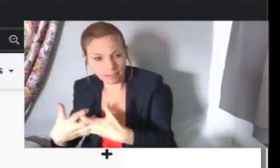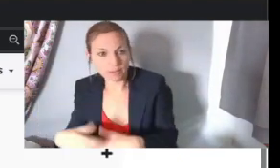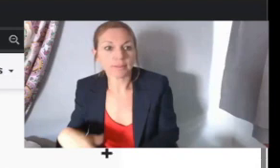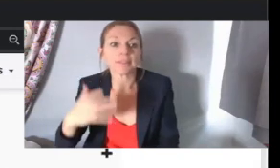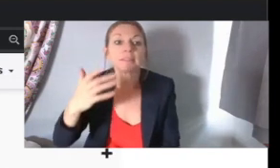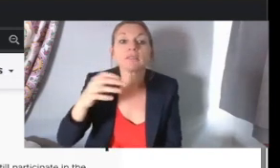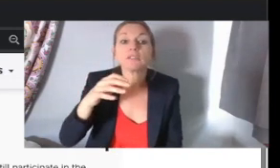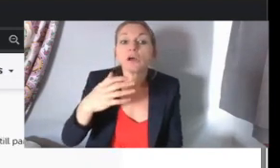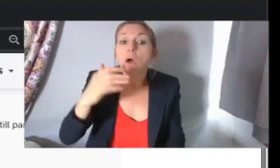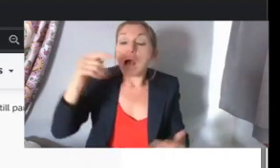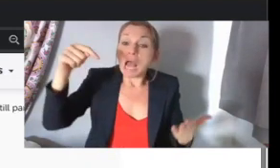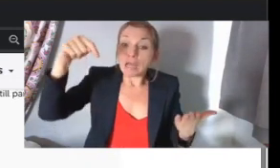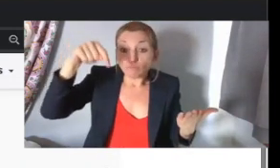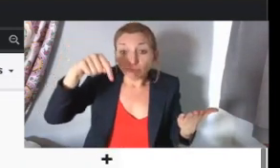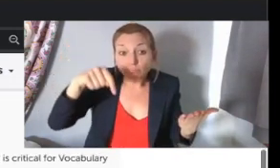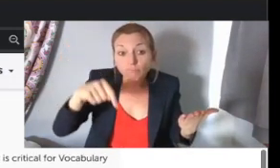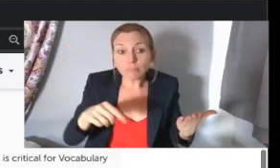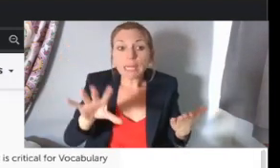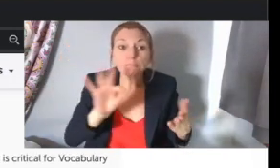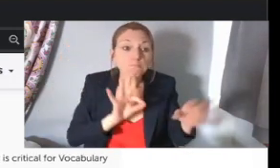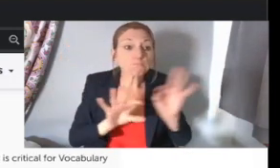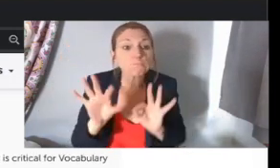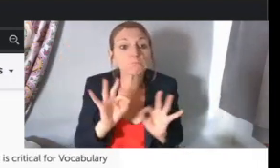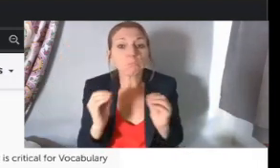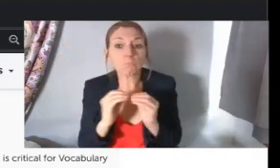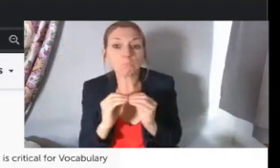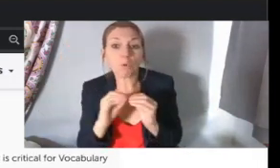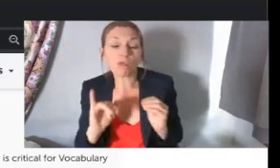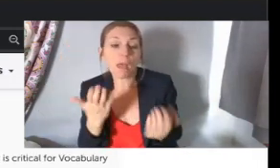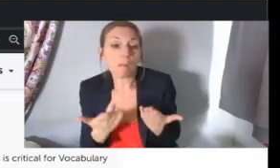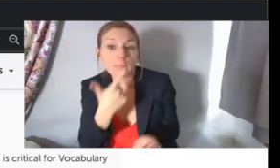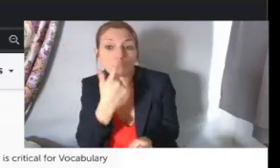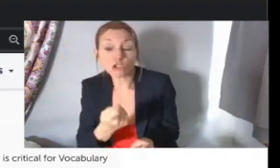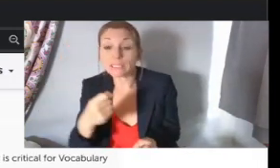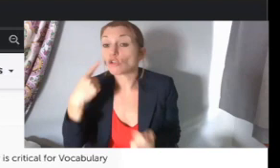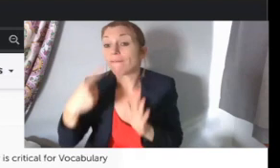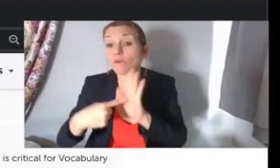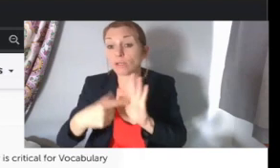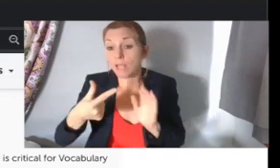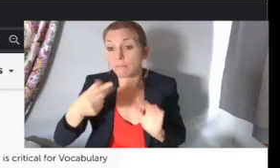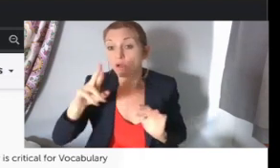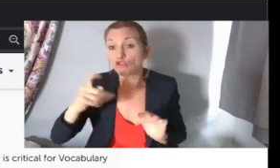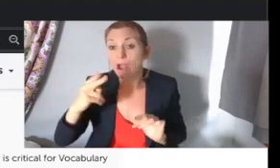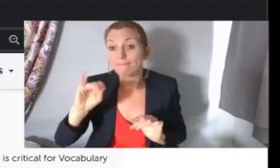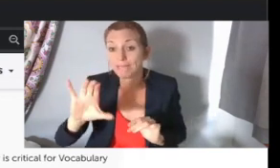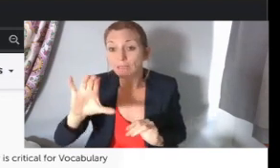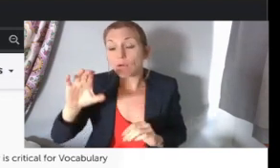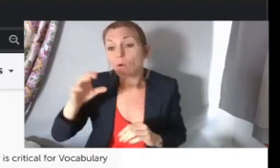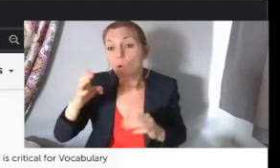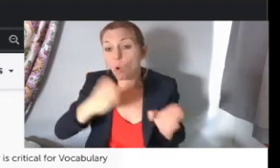interest. And for instance, I think that graphic organizers would be a really wonderful way to help her speed of